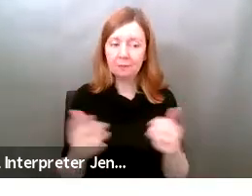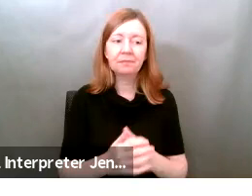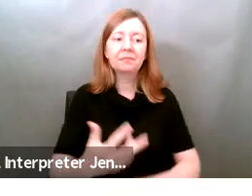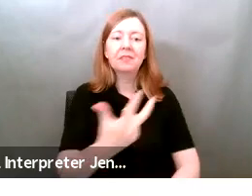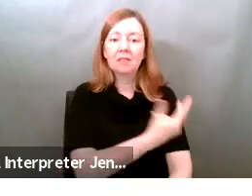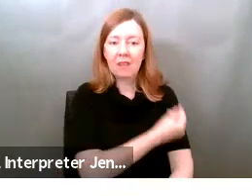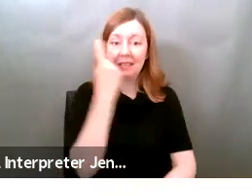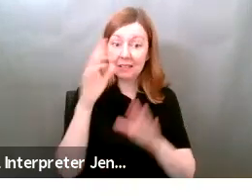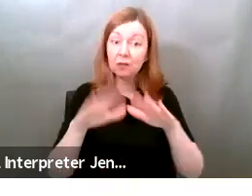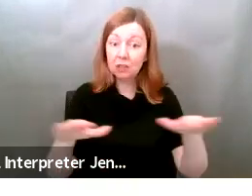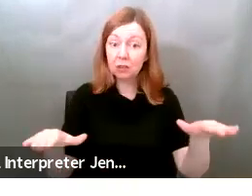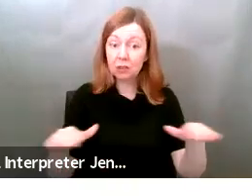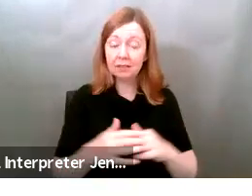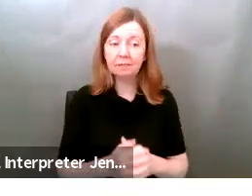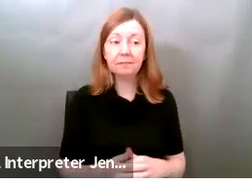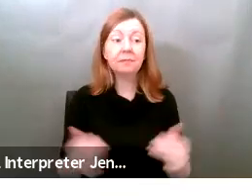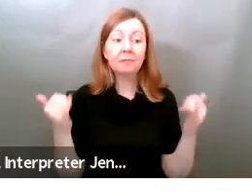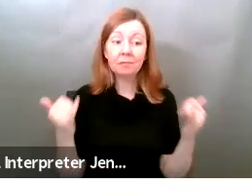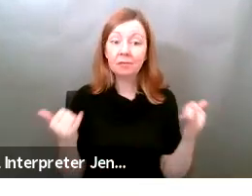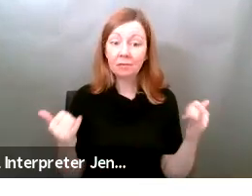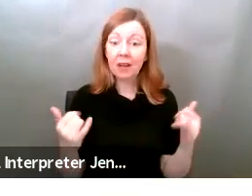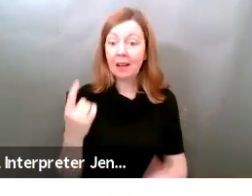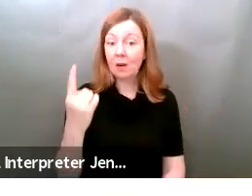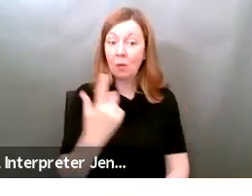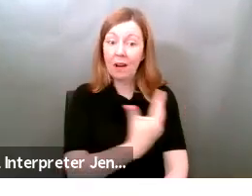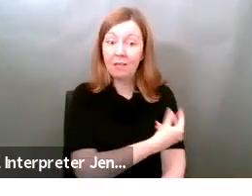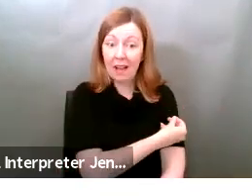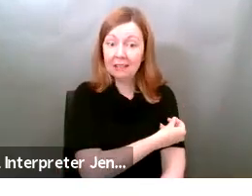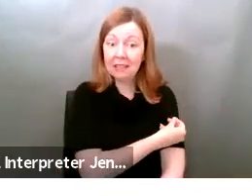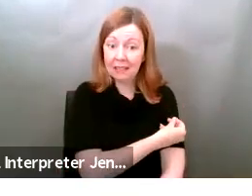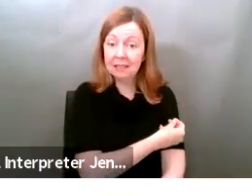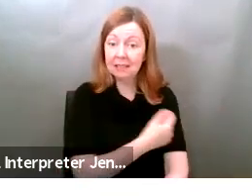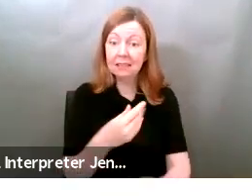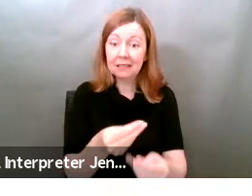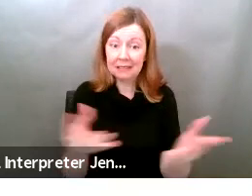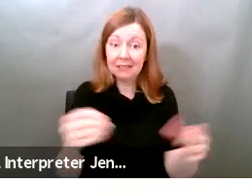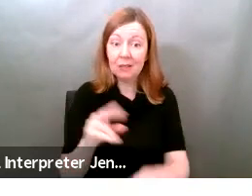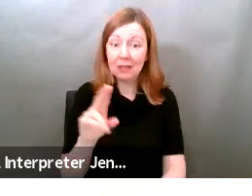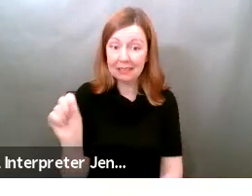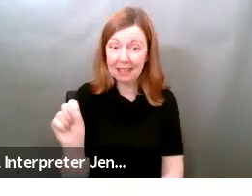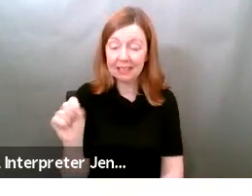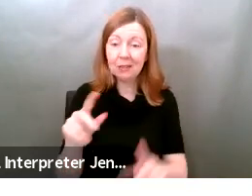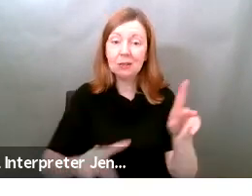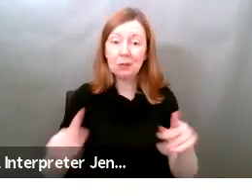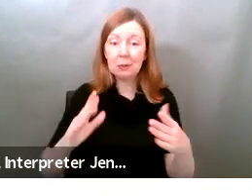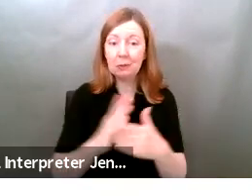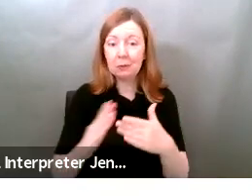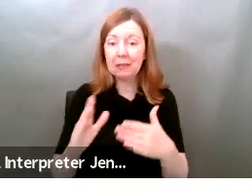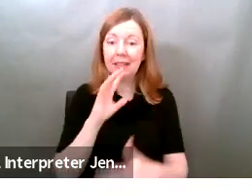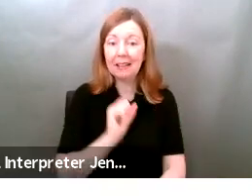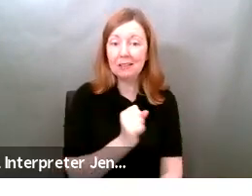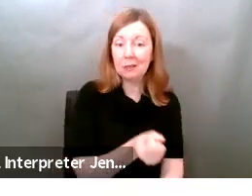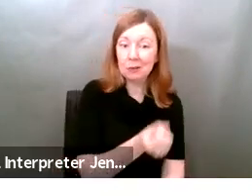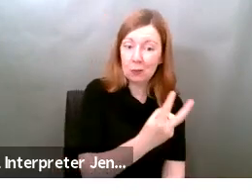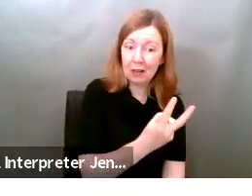for children. And right now, there is one vaccine which we can give in the US to people between the ages of